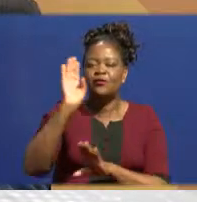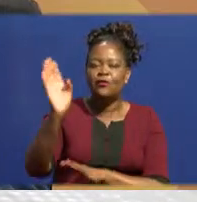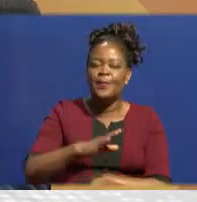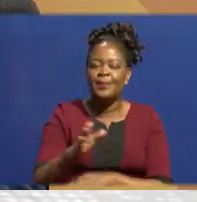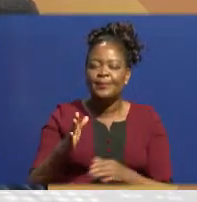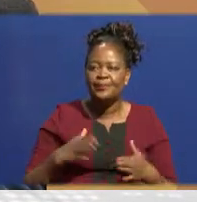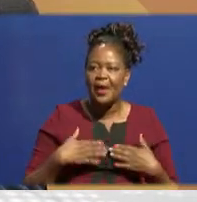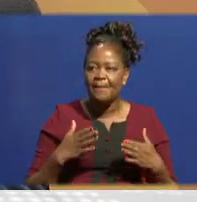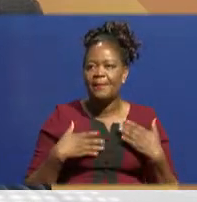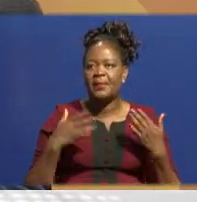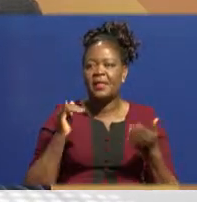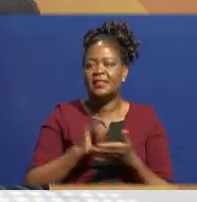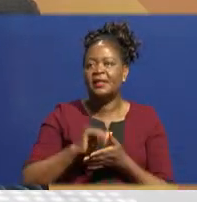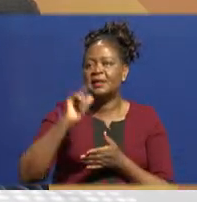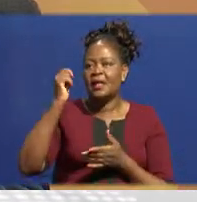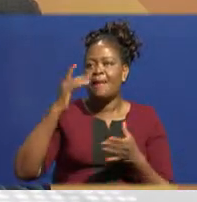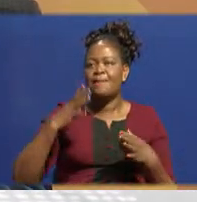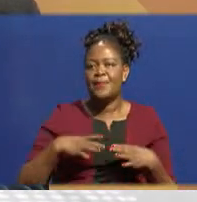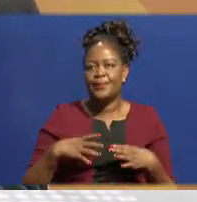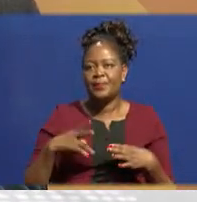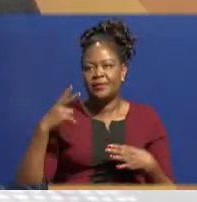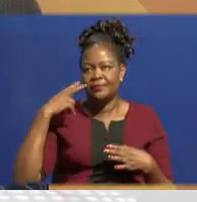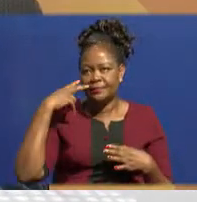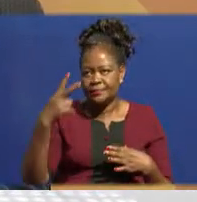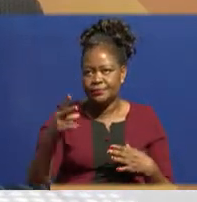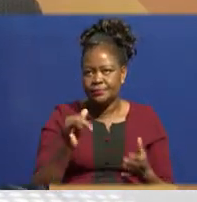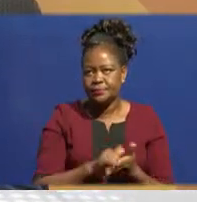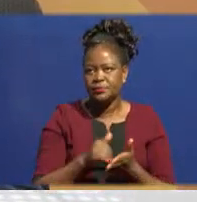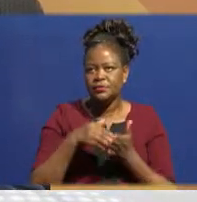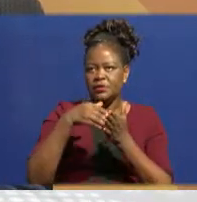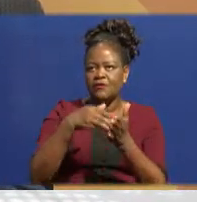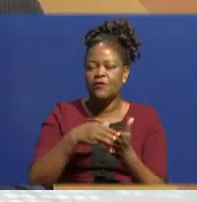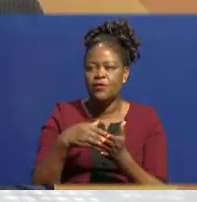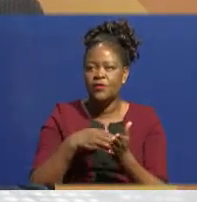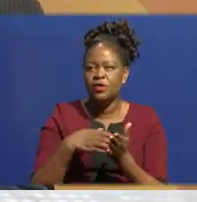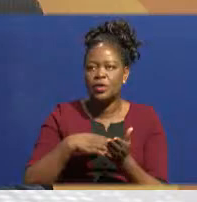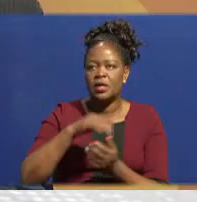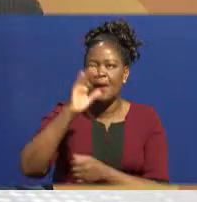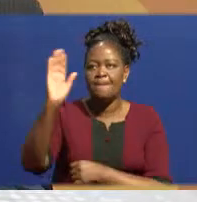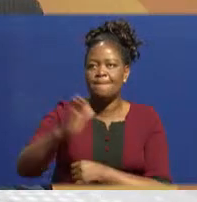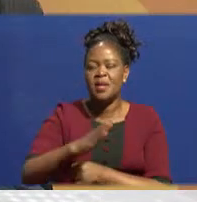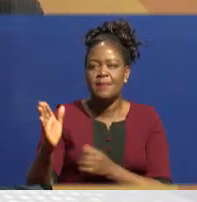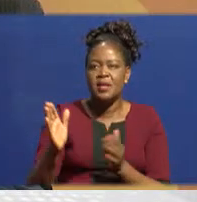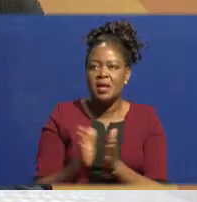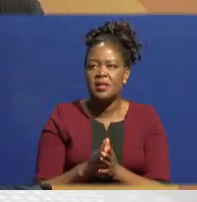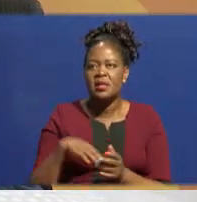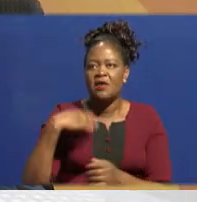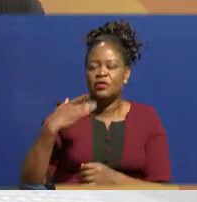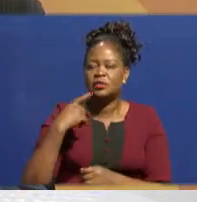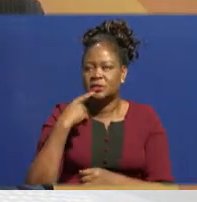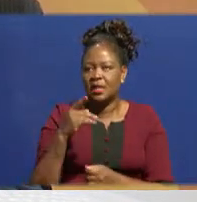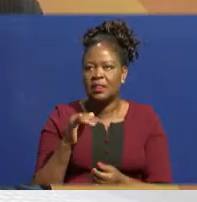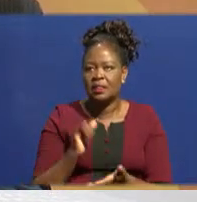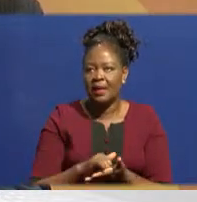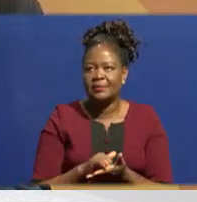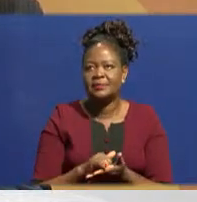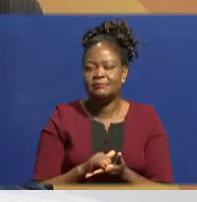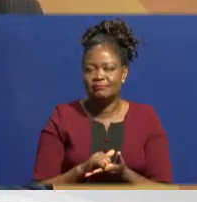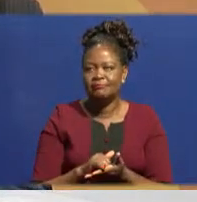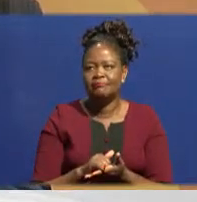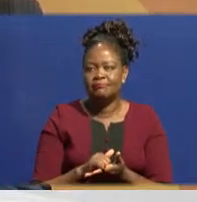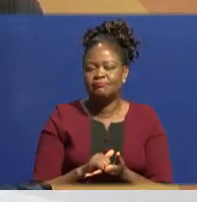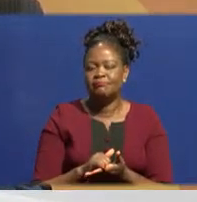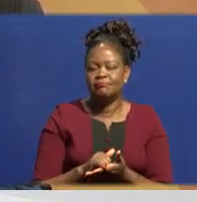happy for Kenyans as seen we are having a very weak parliament. And I've always stressed it out. And that is